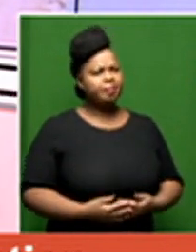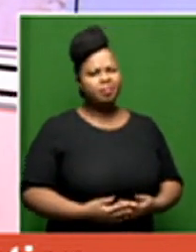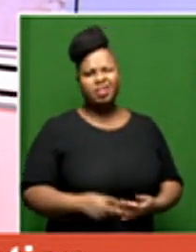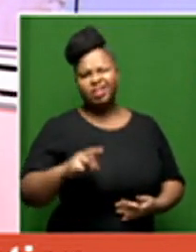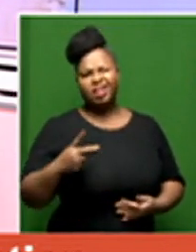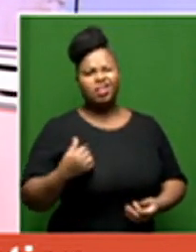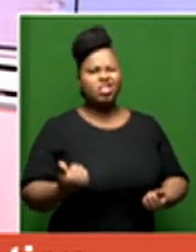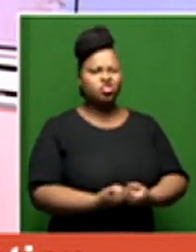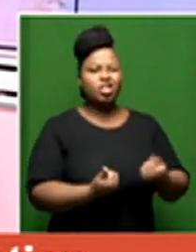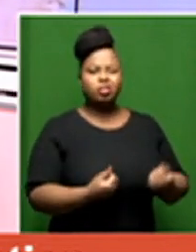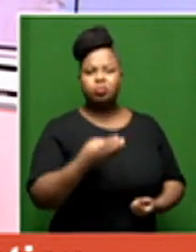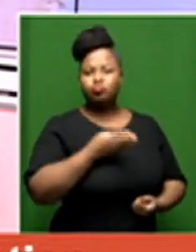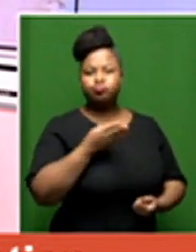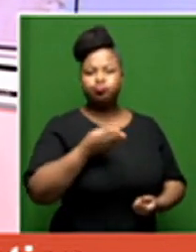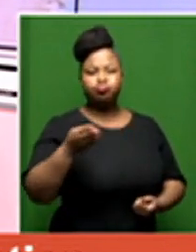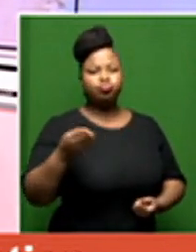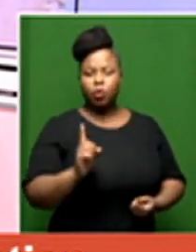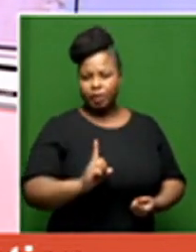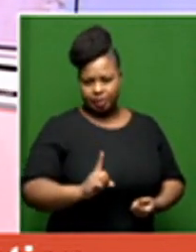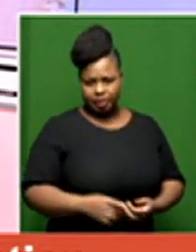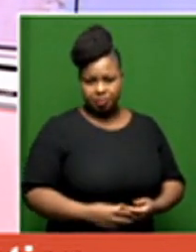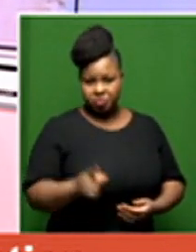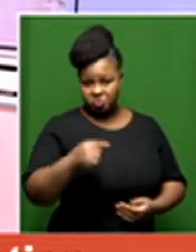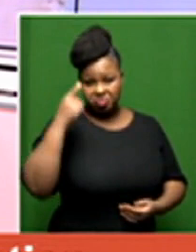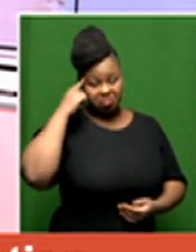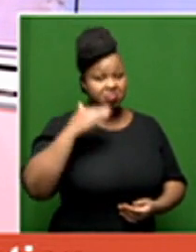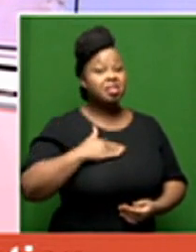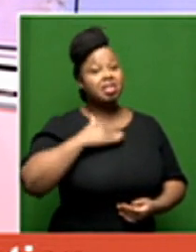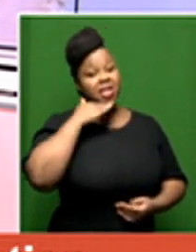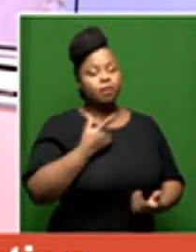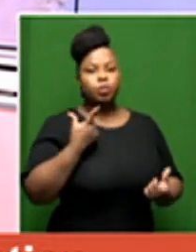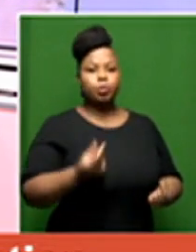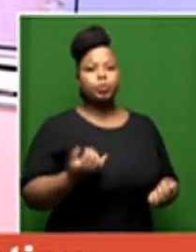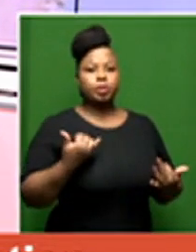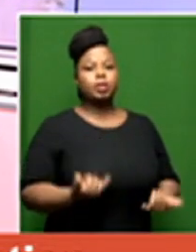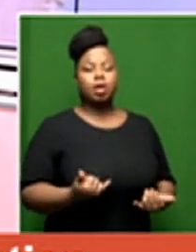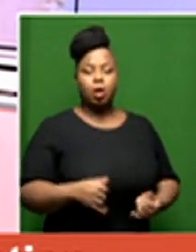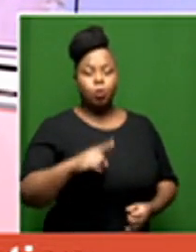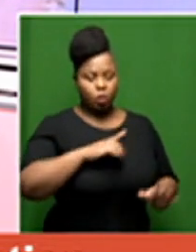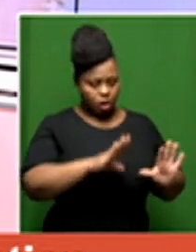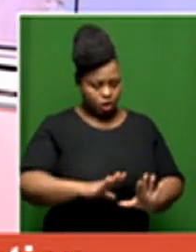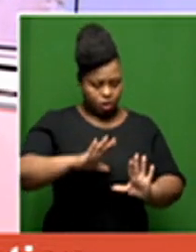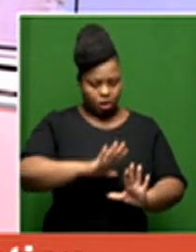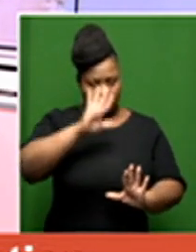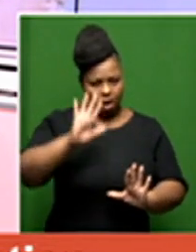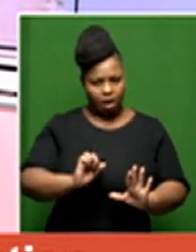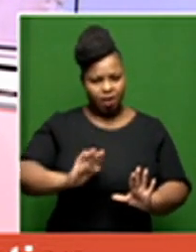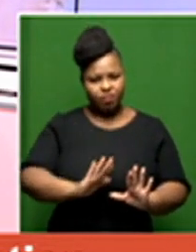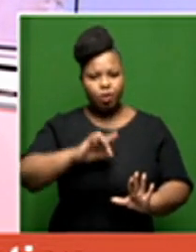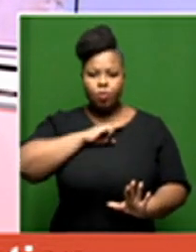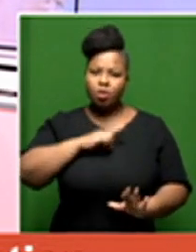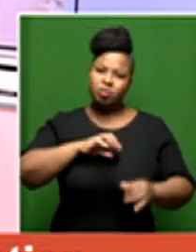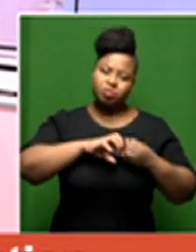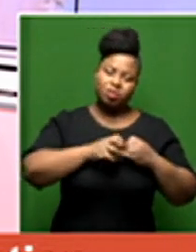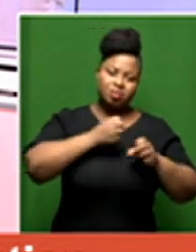What other challenges are there? And do you think enough is being done, especially in the continent, to make sure